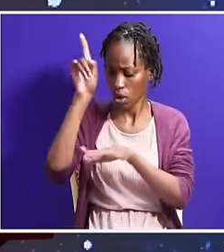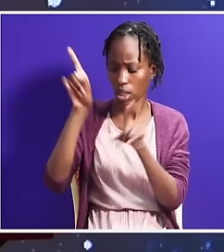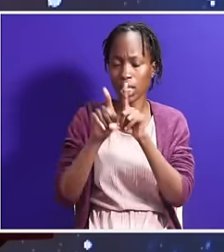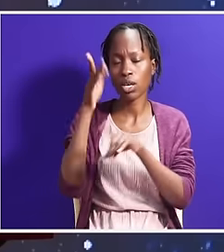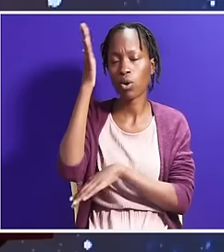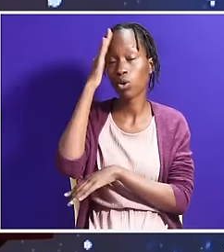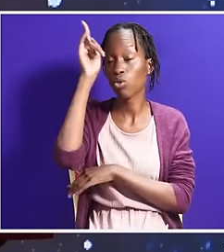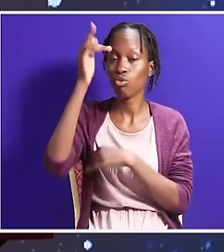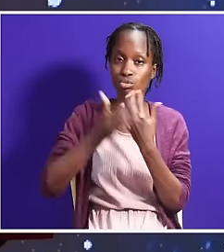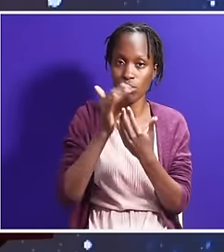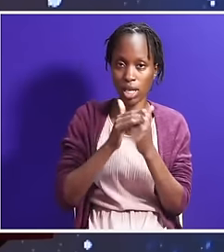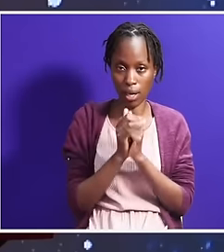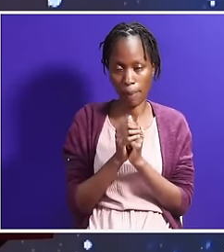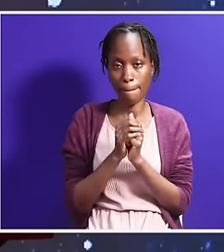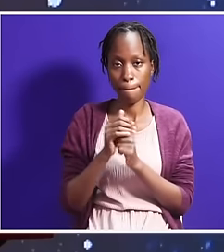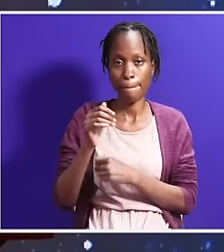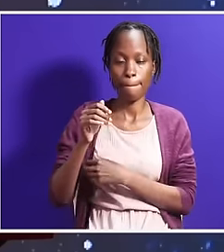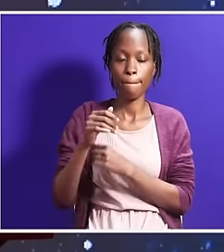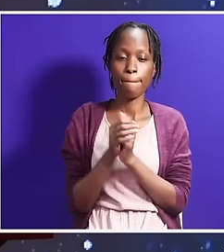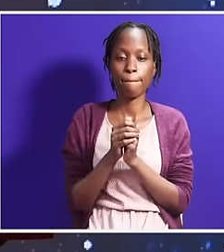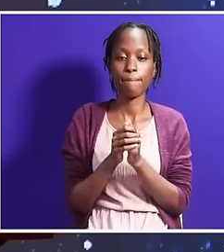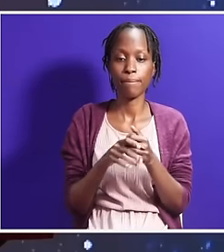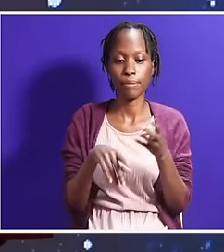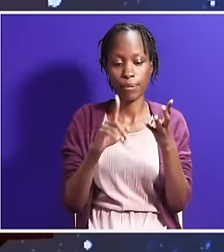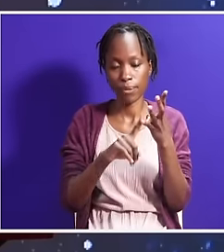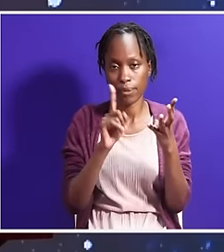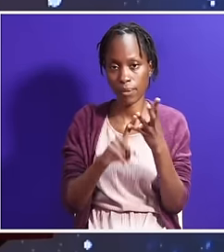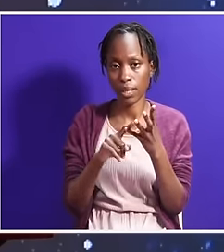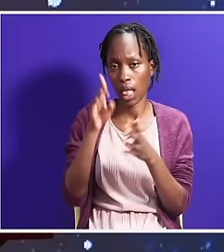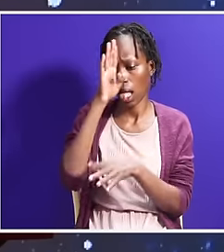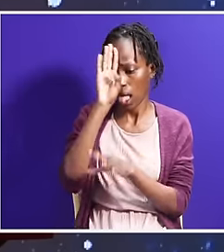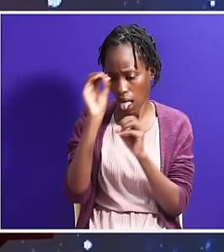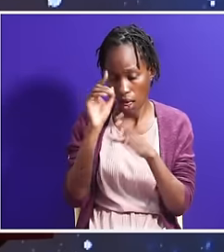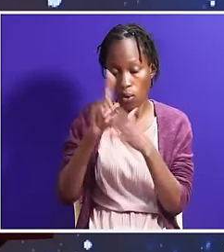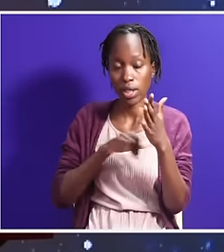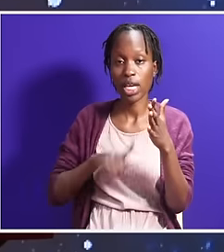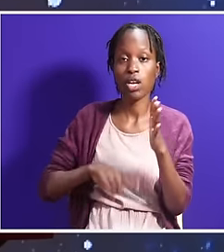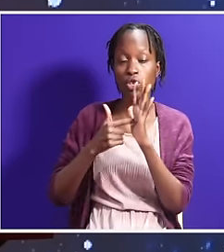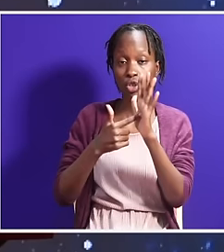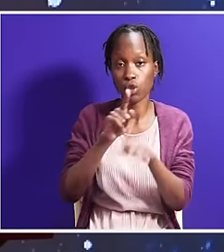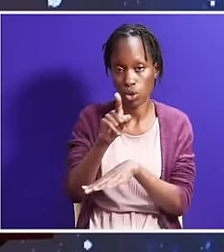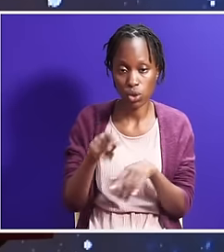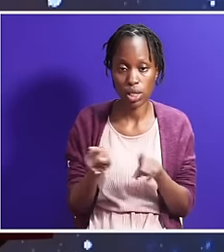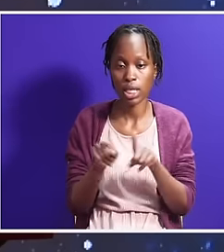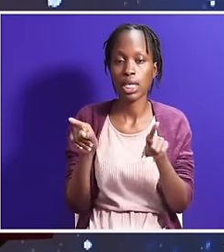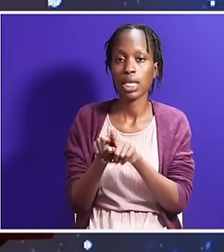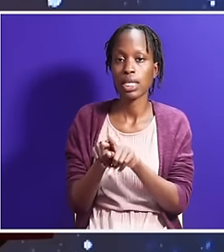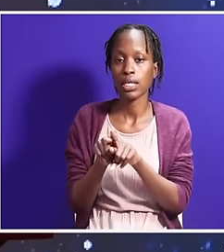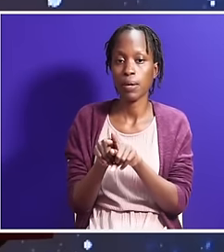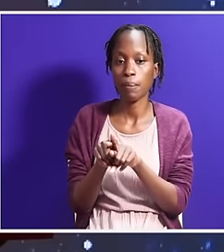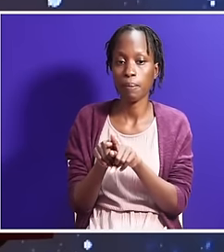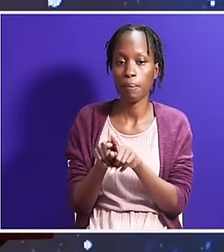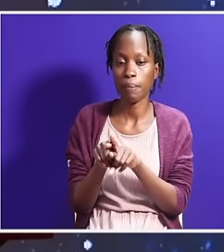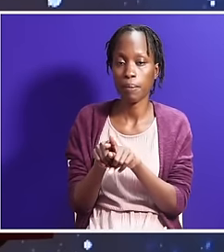care. D, don't doubt in the dark what God showed you in the light. In fact, turn the lights on again by